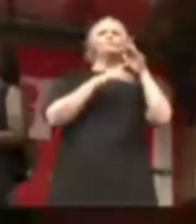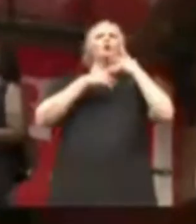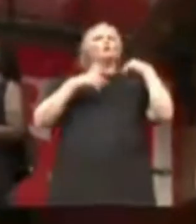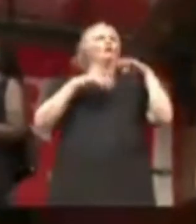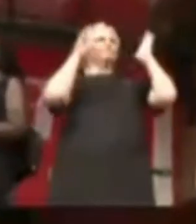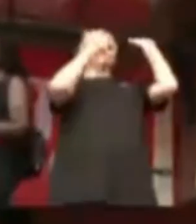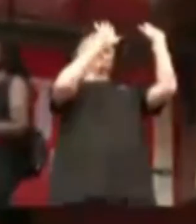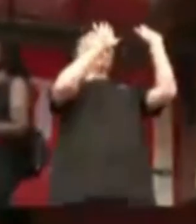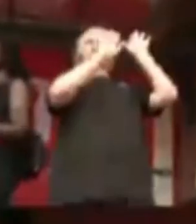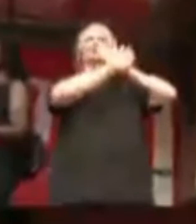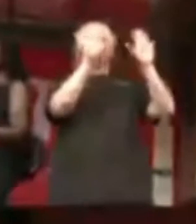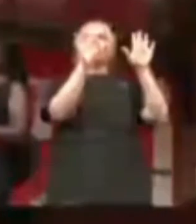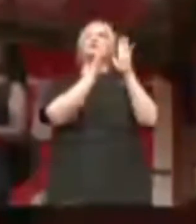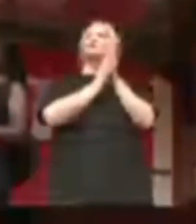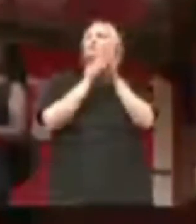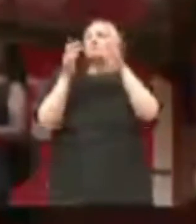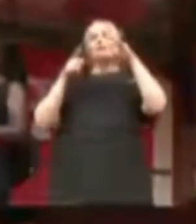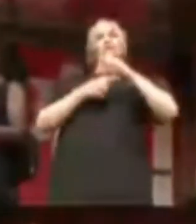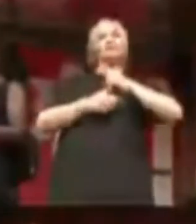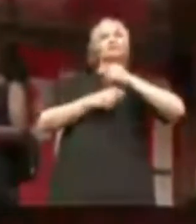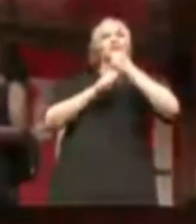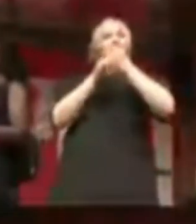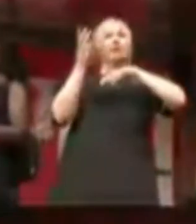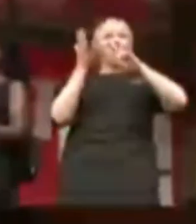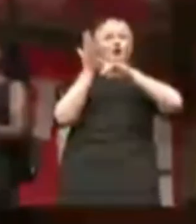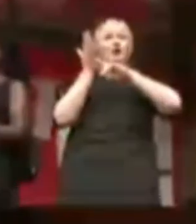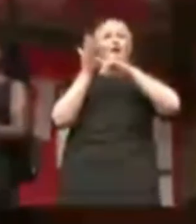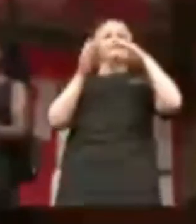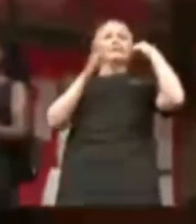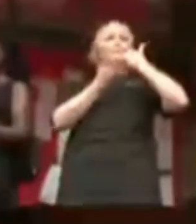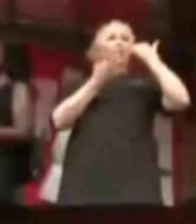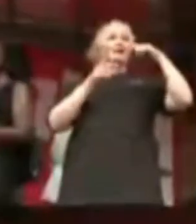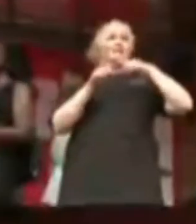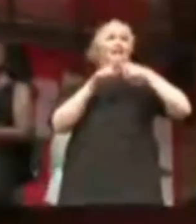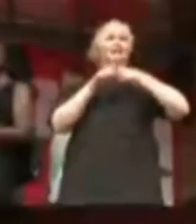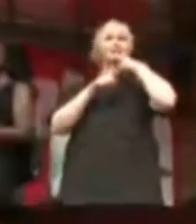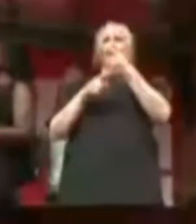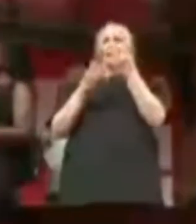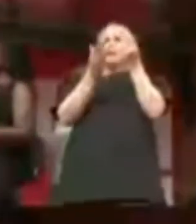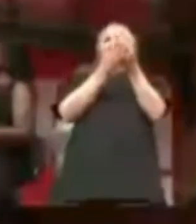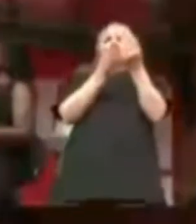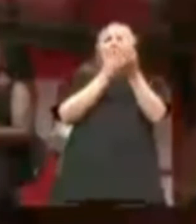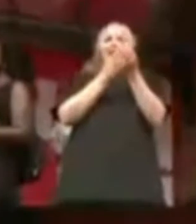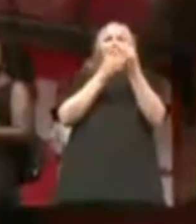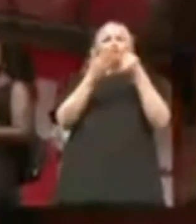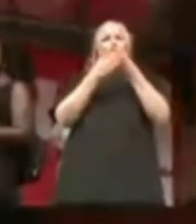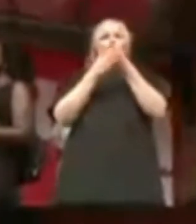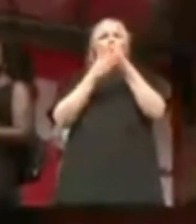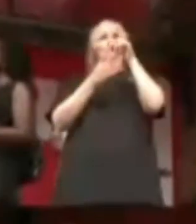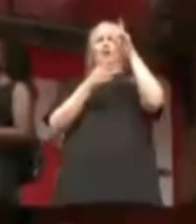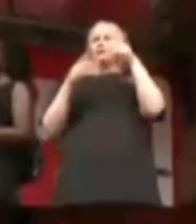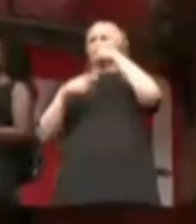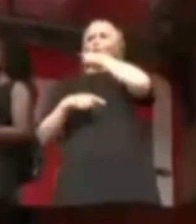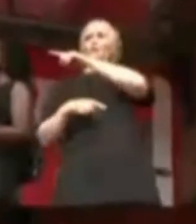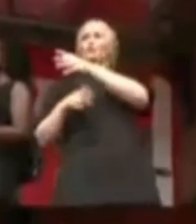allow it. How dare the Governor and the Bank of England call for pay restraint, but ignore huge profits? We